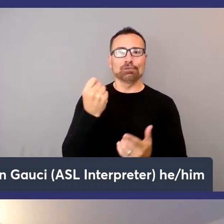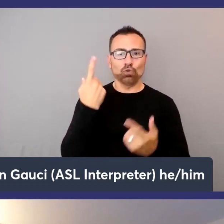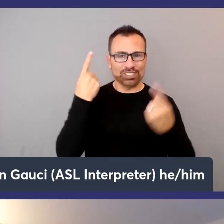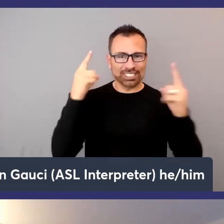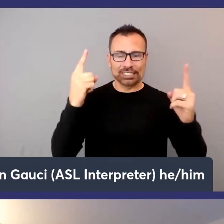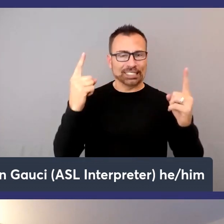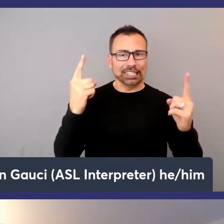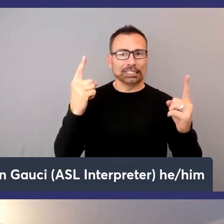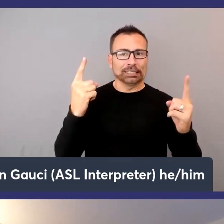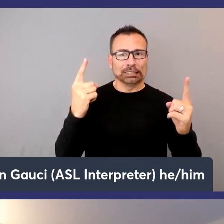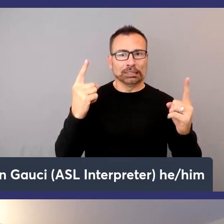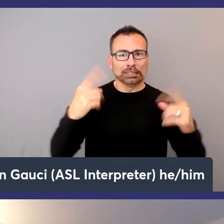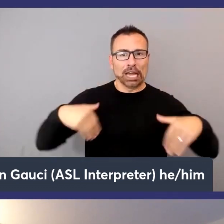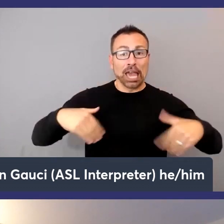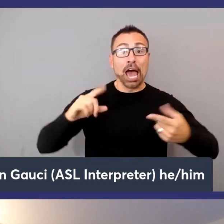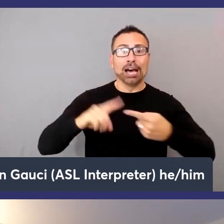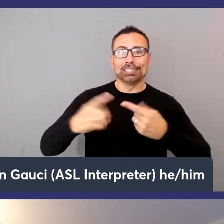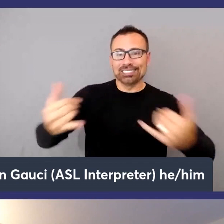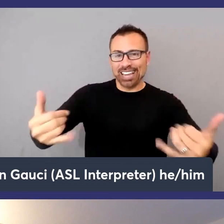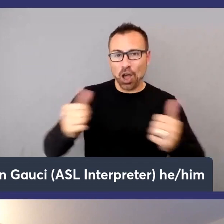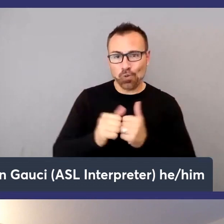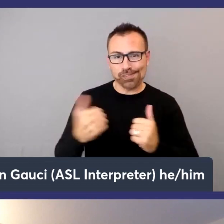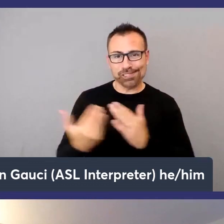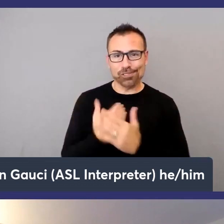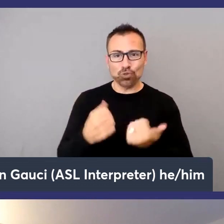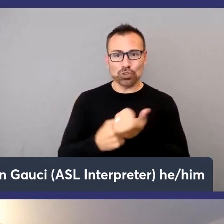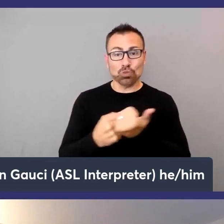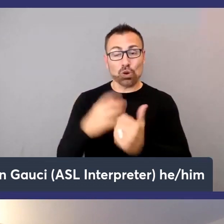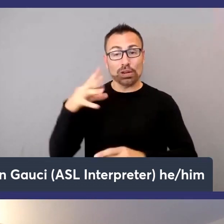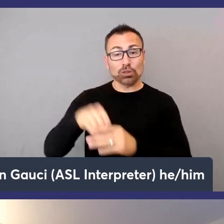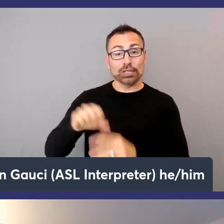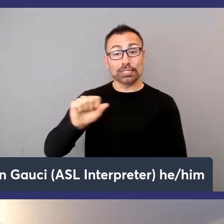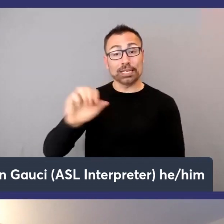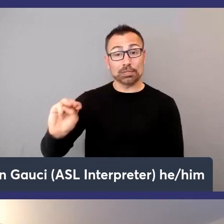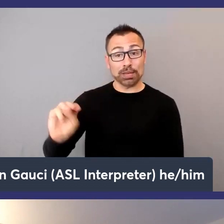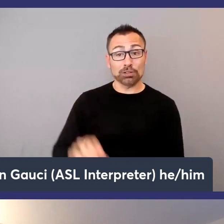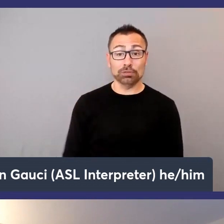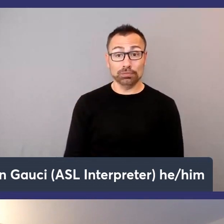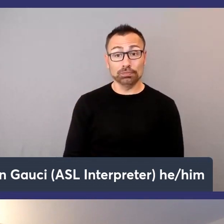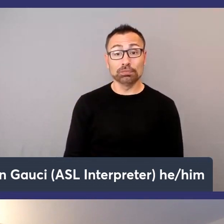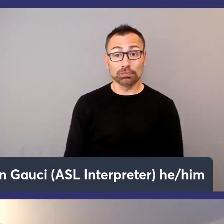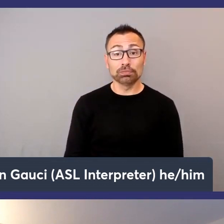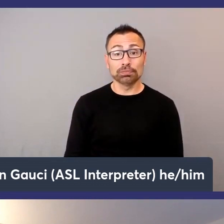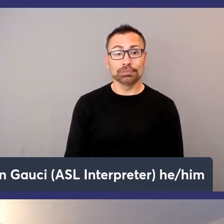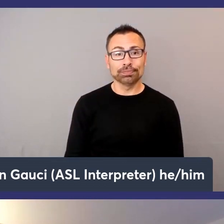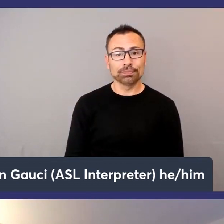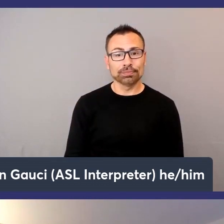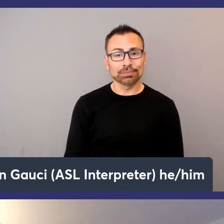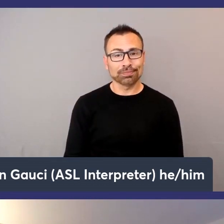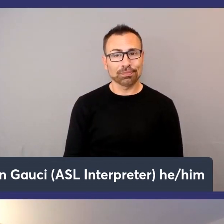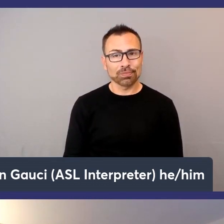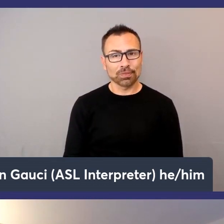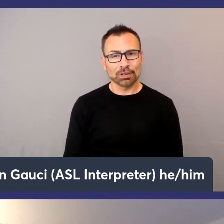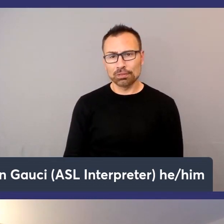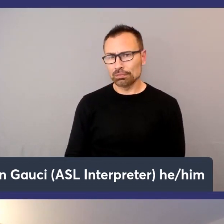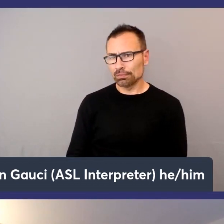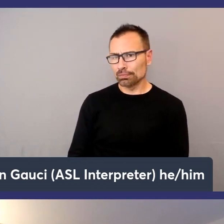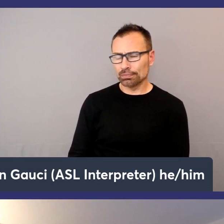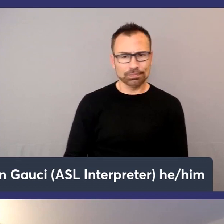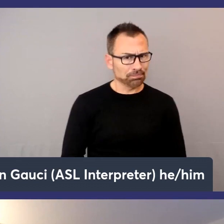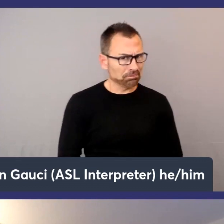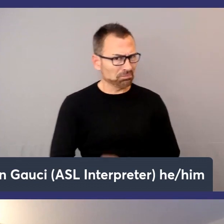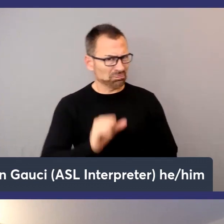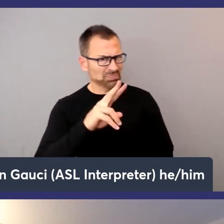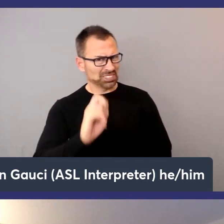predictions until now with the new geospatial support in SageMaker. Right. I That's love a much higher number than I